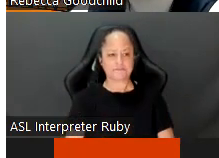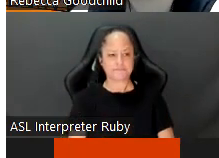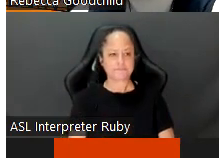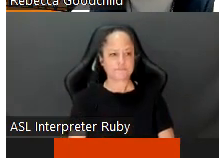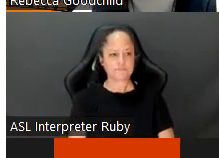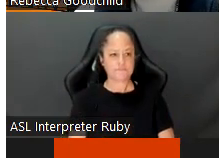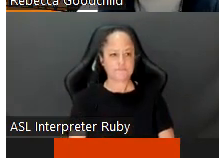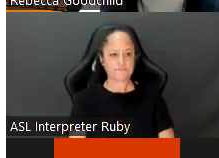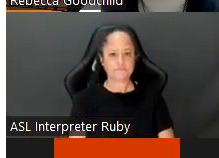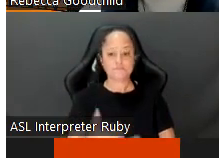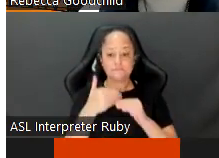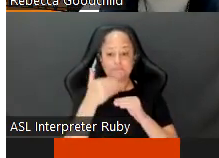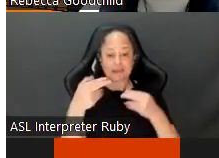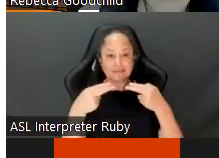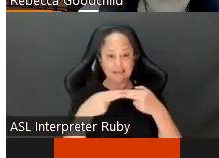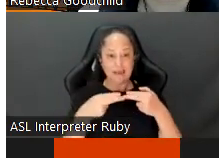I think next slide.